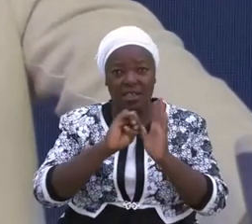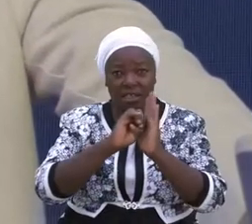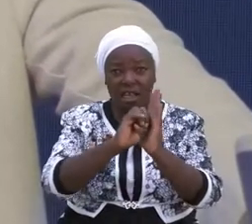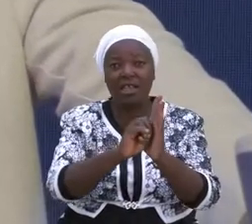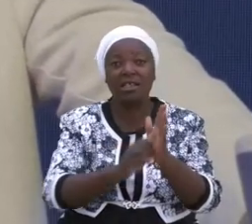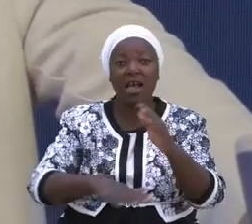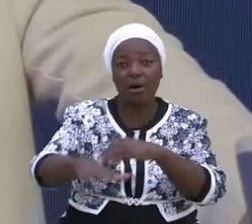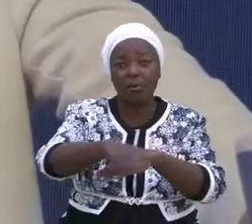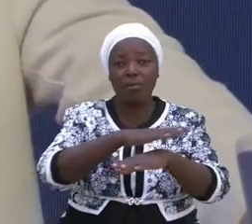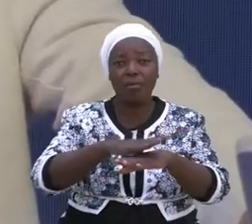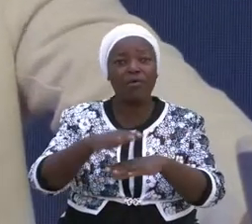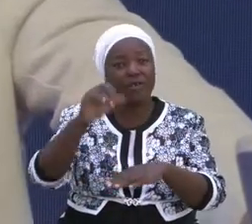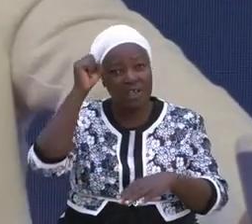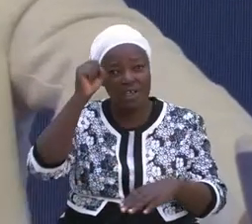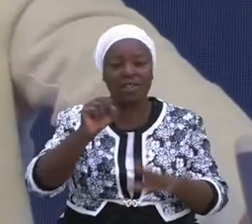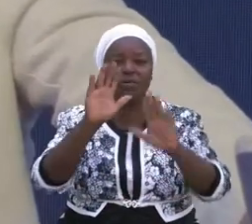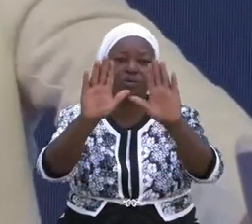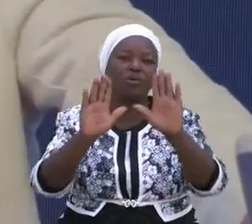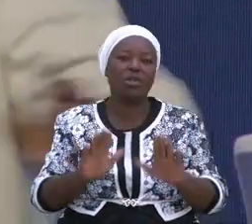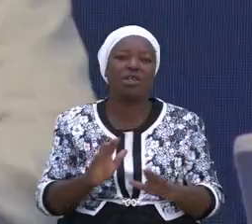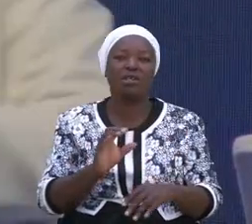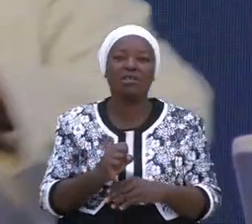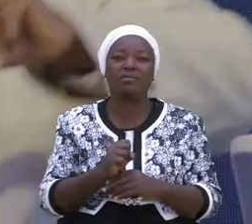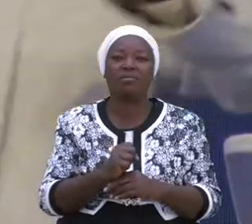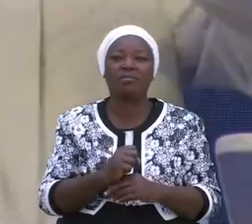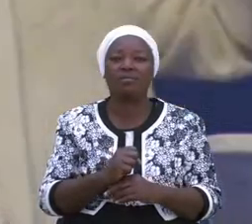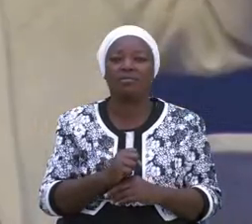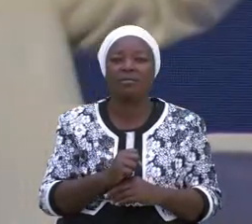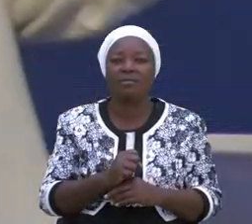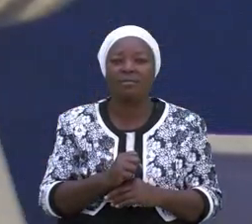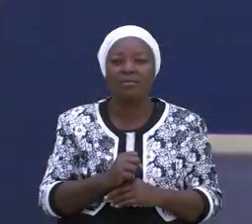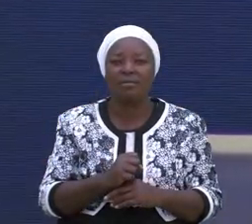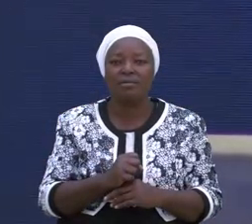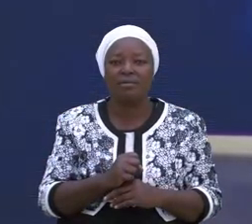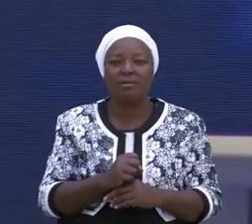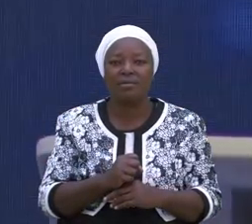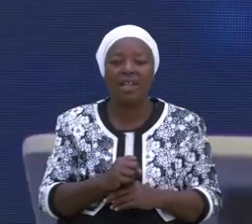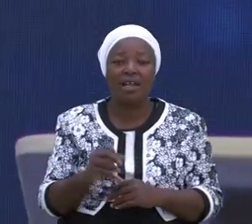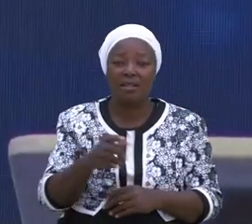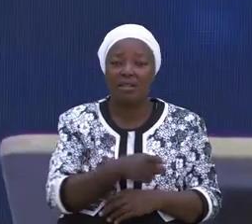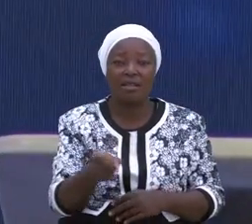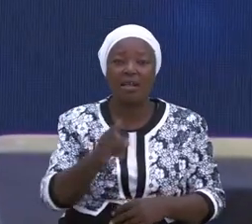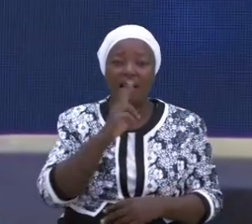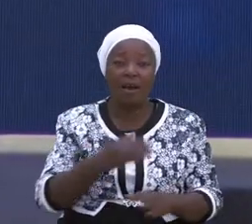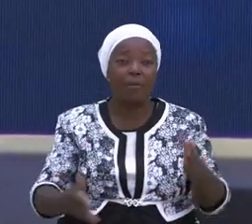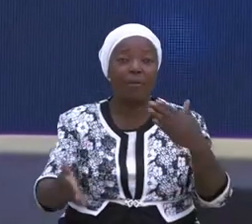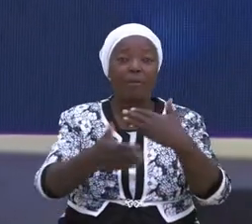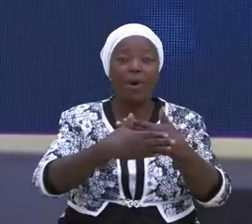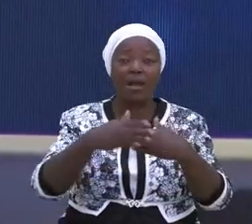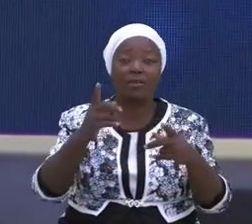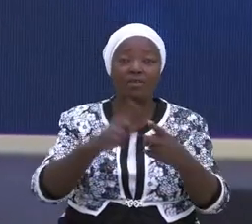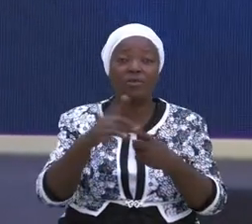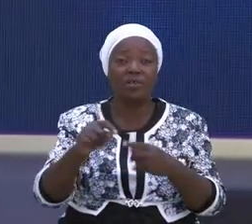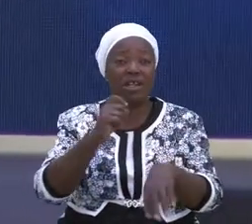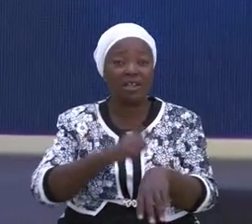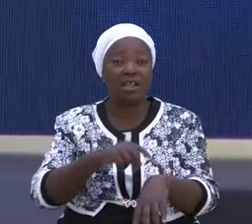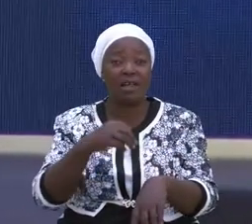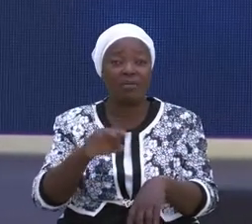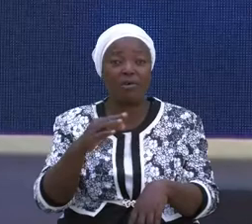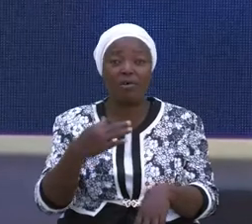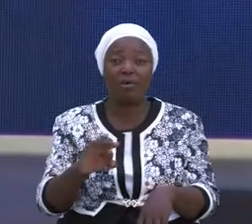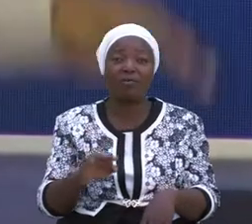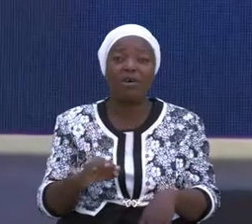above his wonders. They are back to the time of the judges, far,